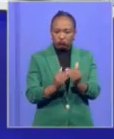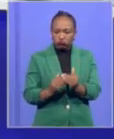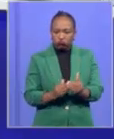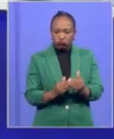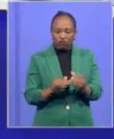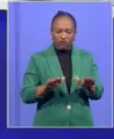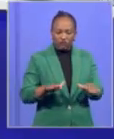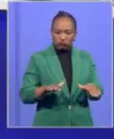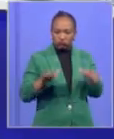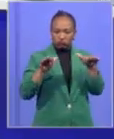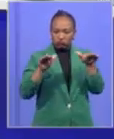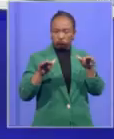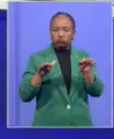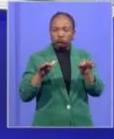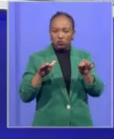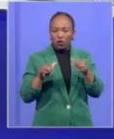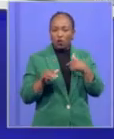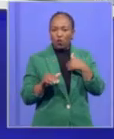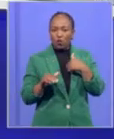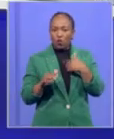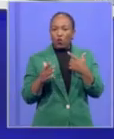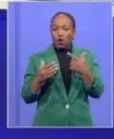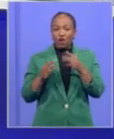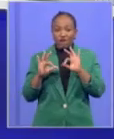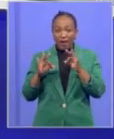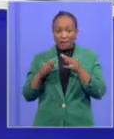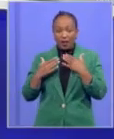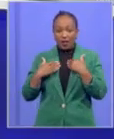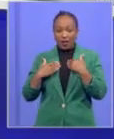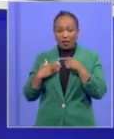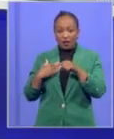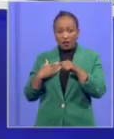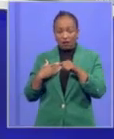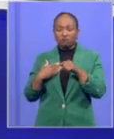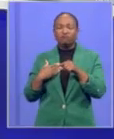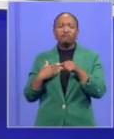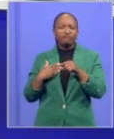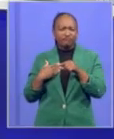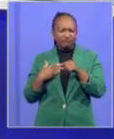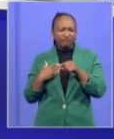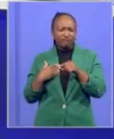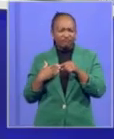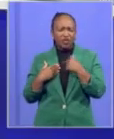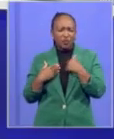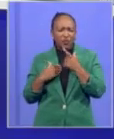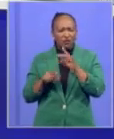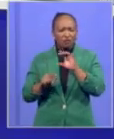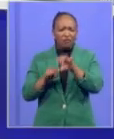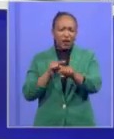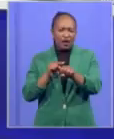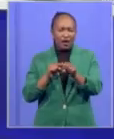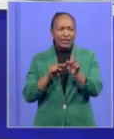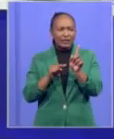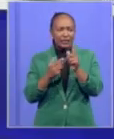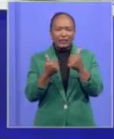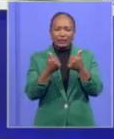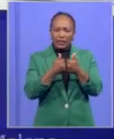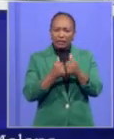Yaanong rona ya ka Mzansi Greatest Family be re bona gore wa itse gore ke ka ntla gore re bone gore gona le matsapa le